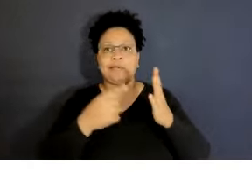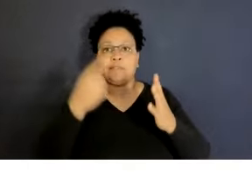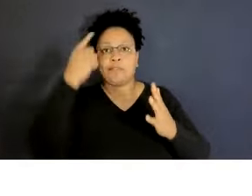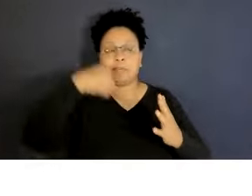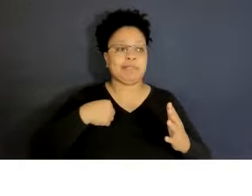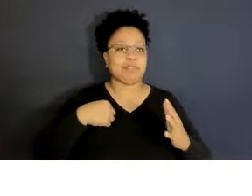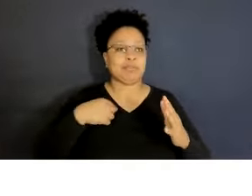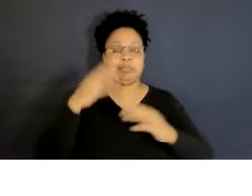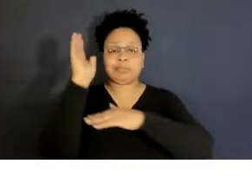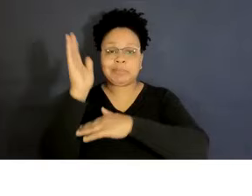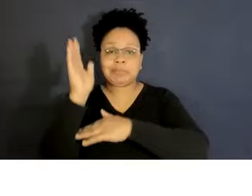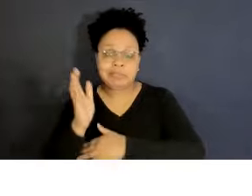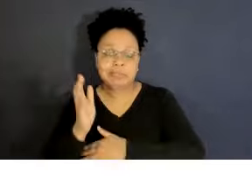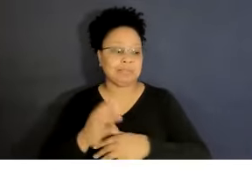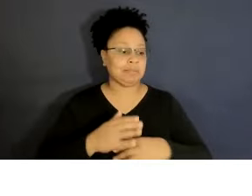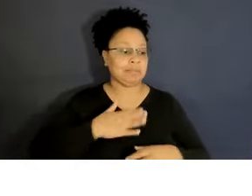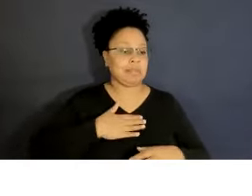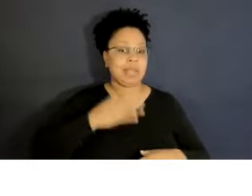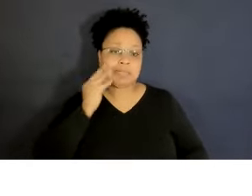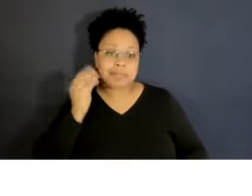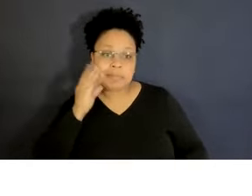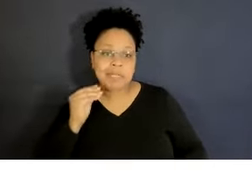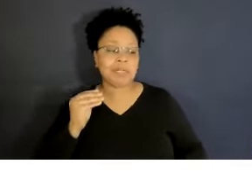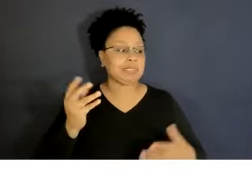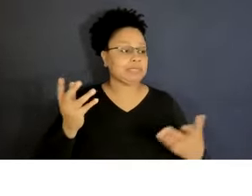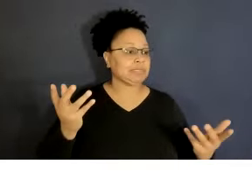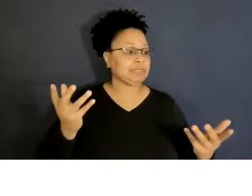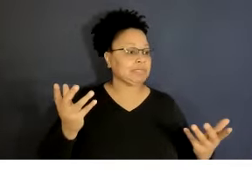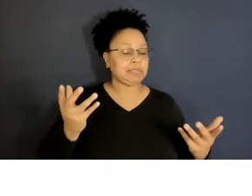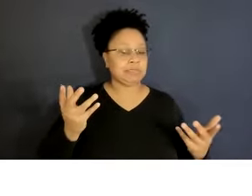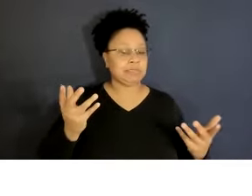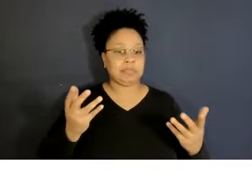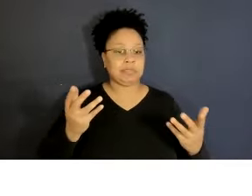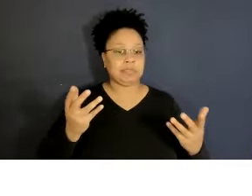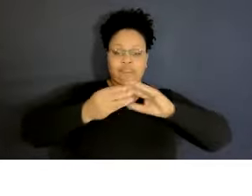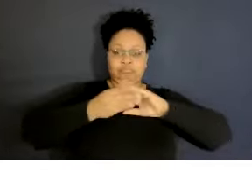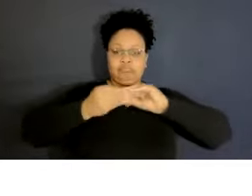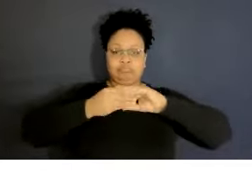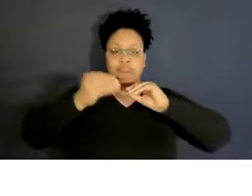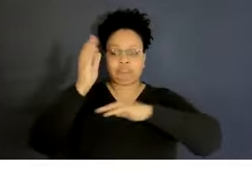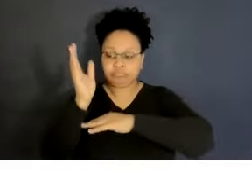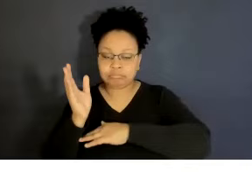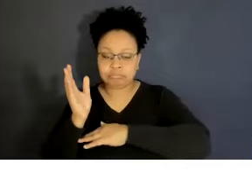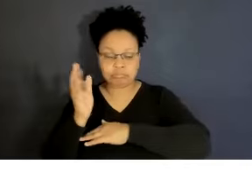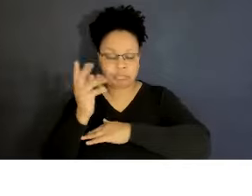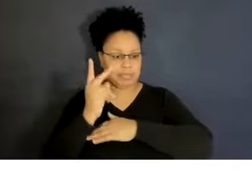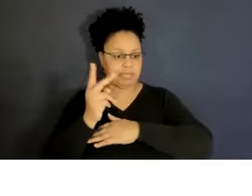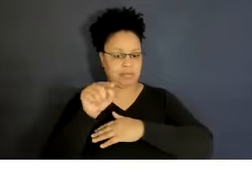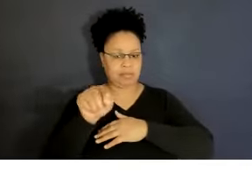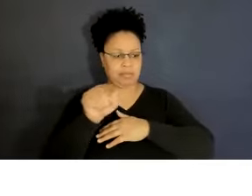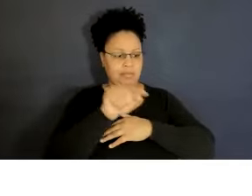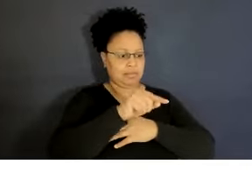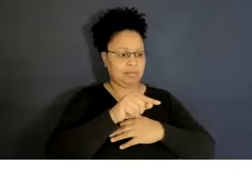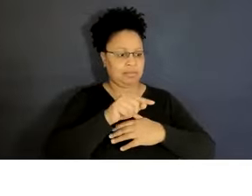experiences, and I was seeing how that was helping other individuals, and I really enjoyed